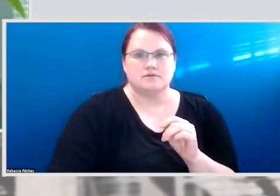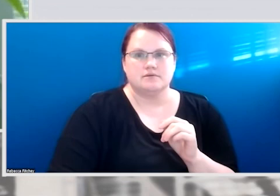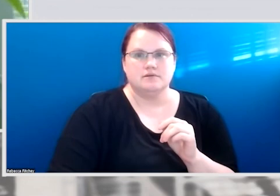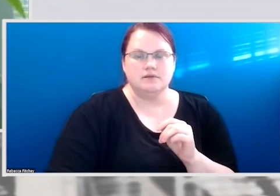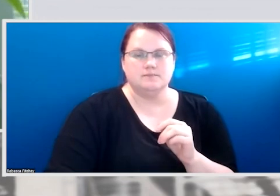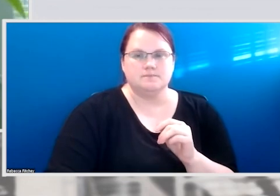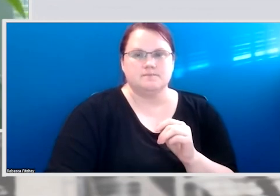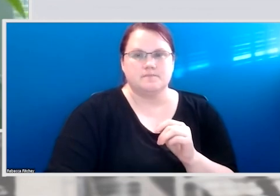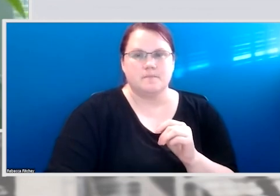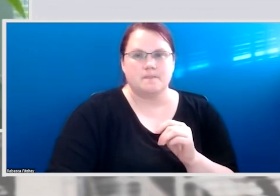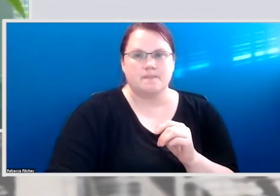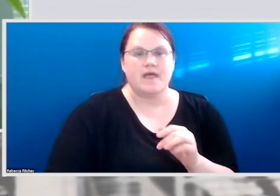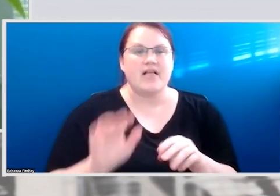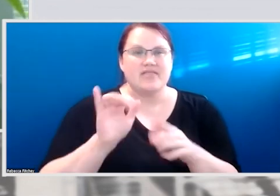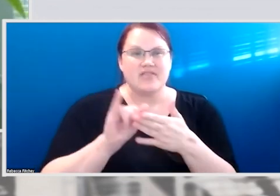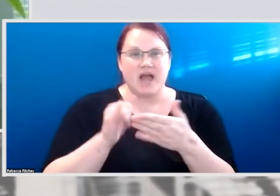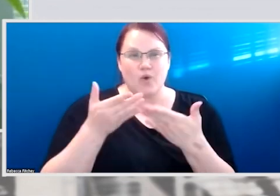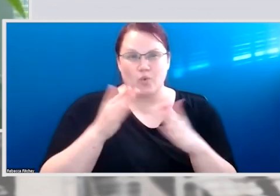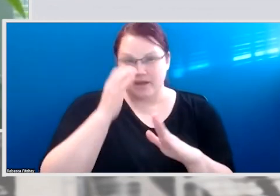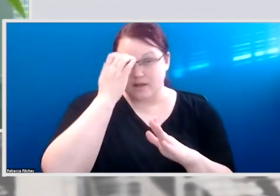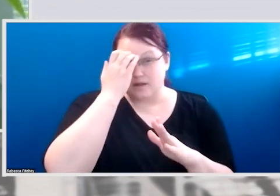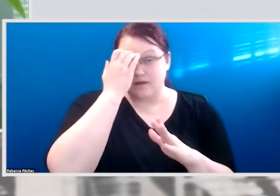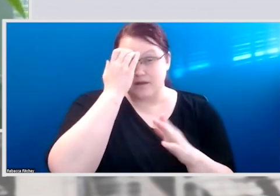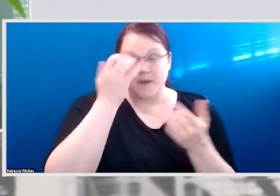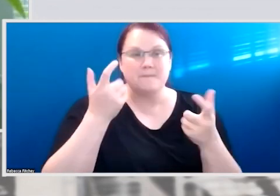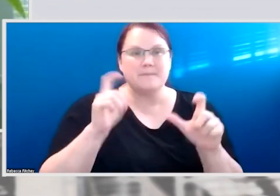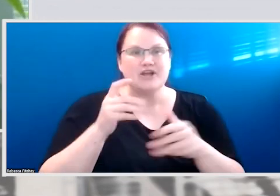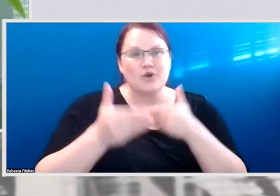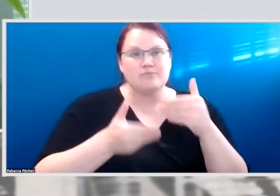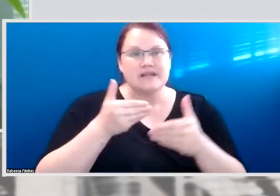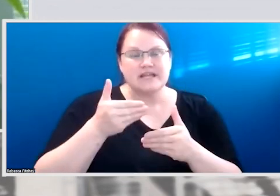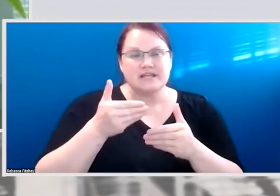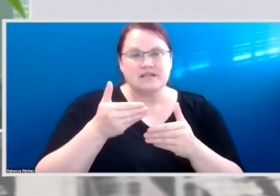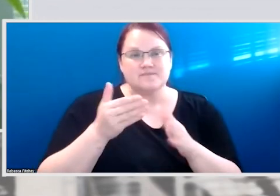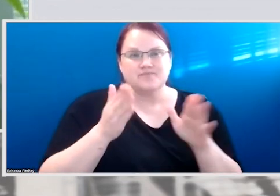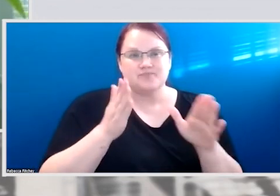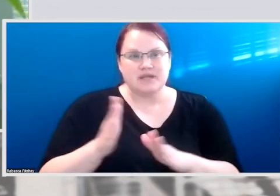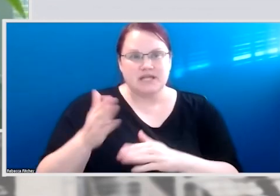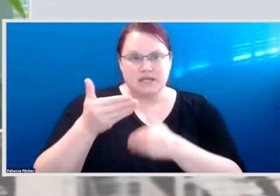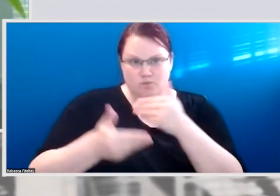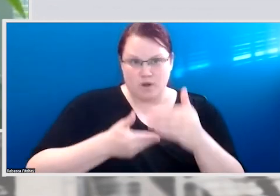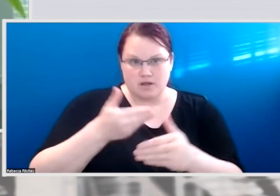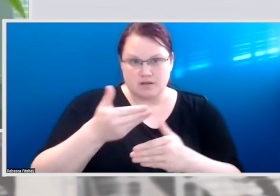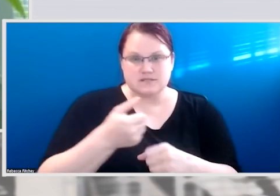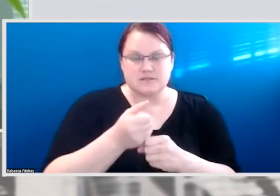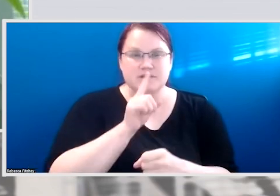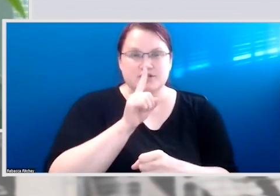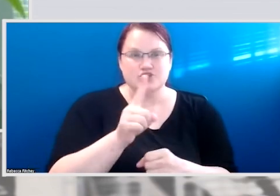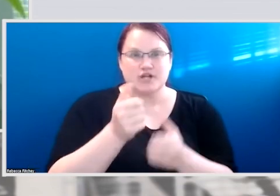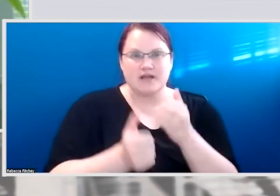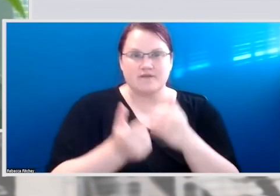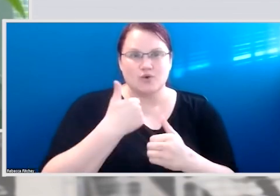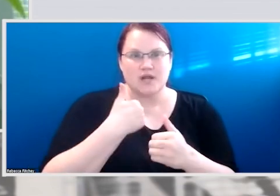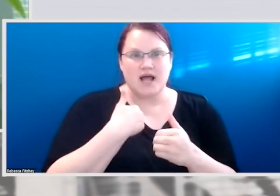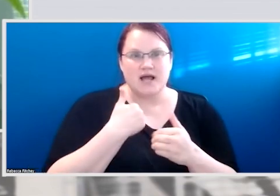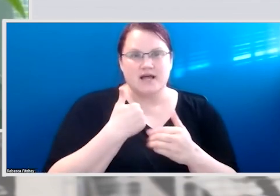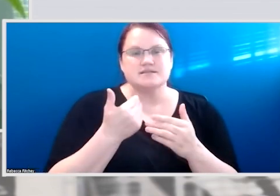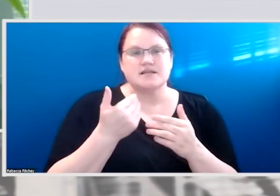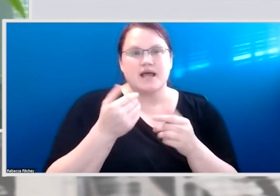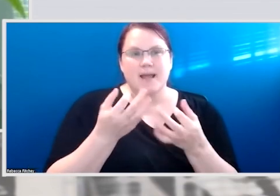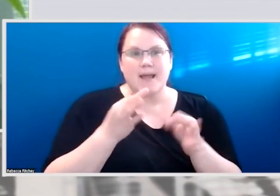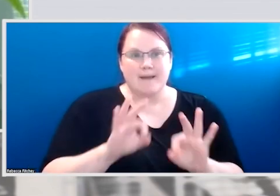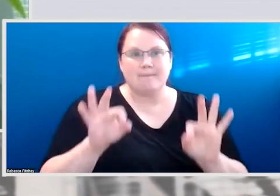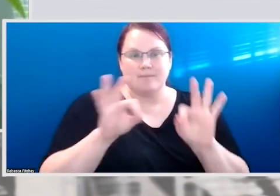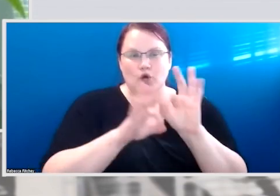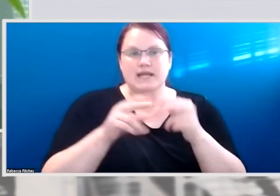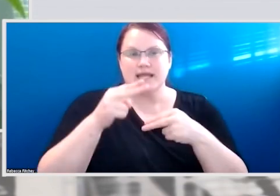programmatically through those larger planning processes to make sure that everybody's within a decent watershed of key infrastructure. There's